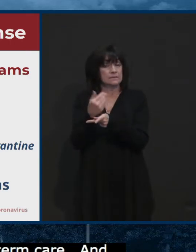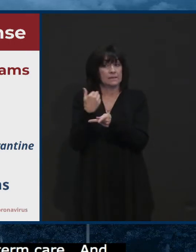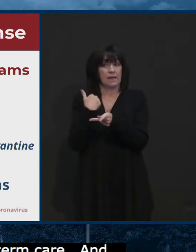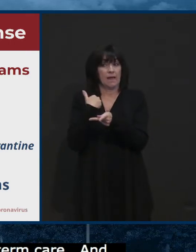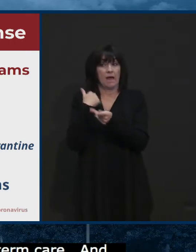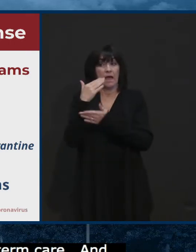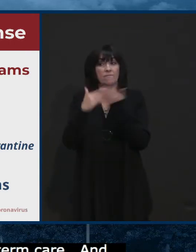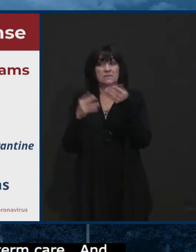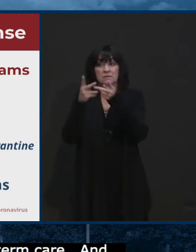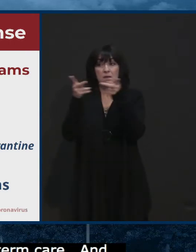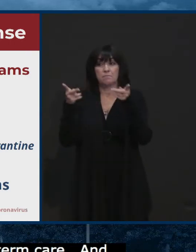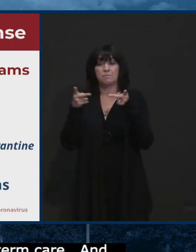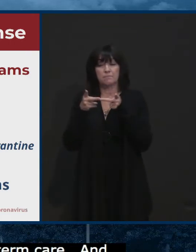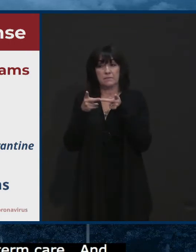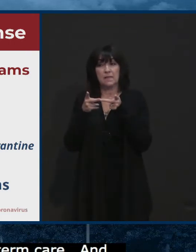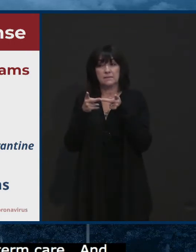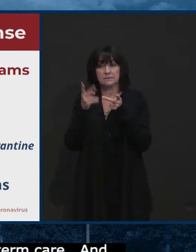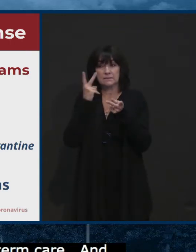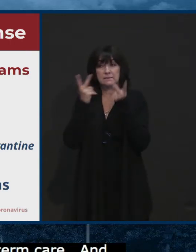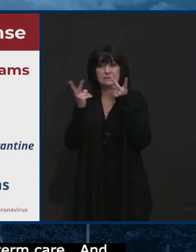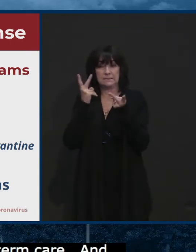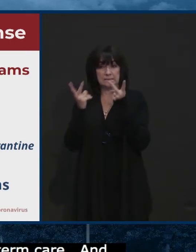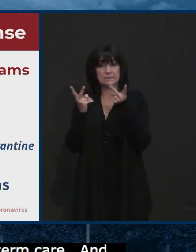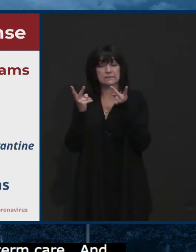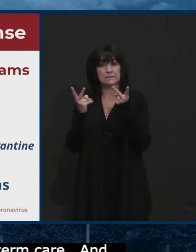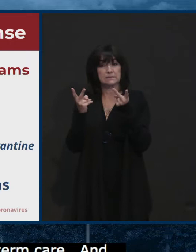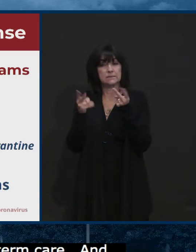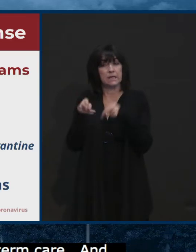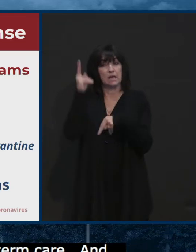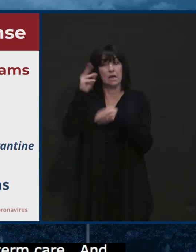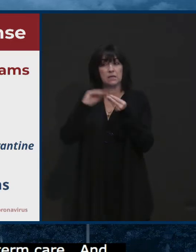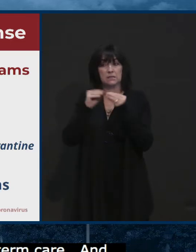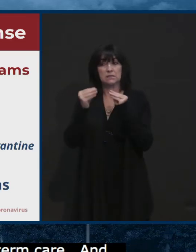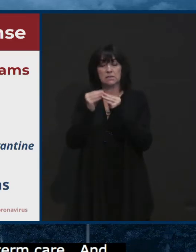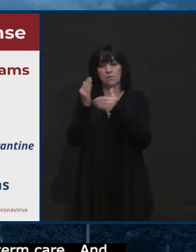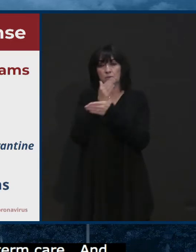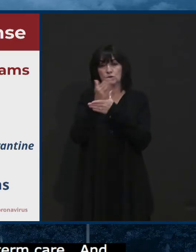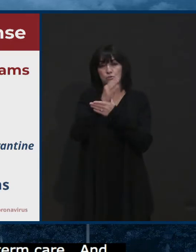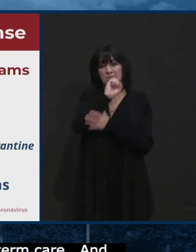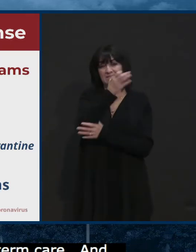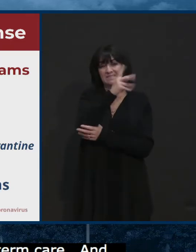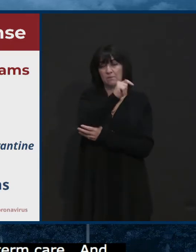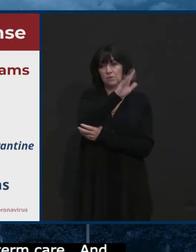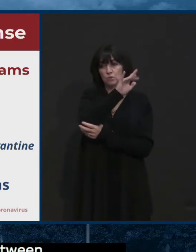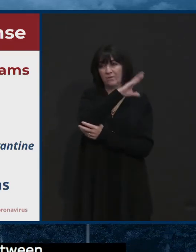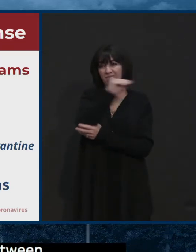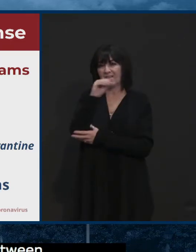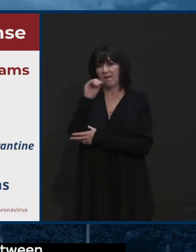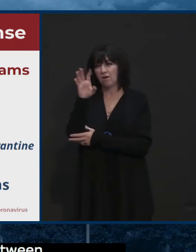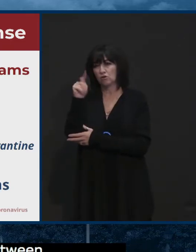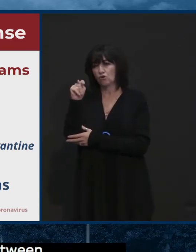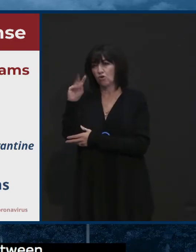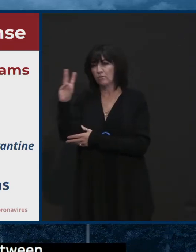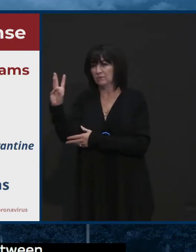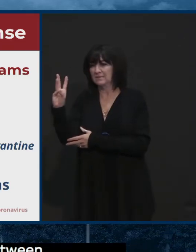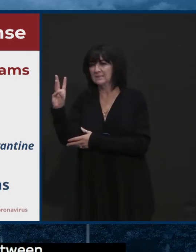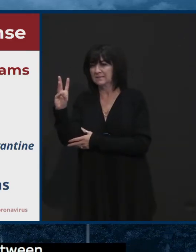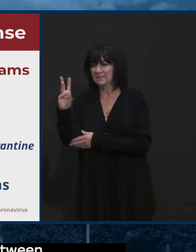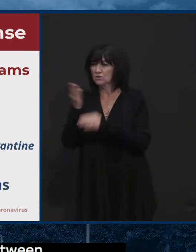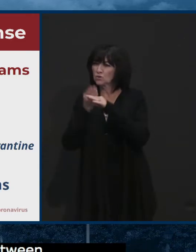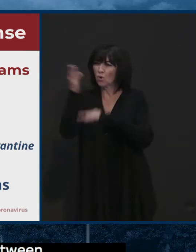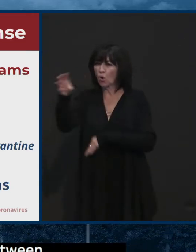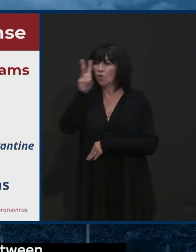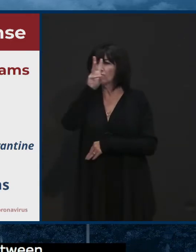of cases between September 25th and November 6th. We have over 60 cases that have had